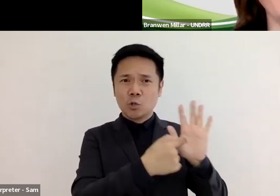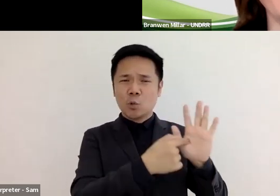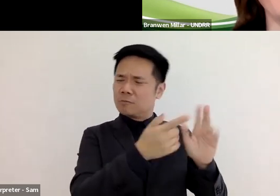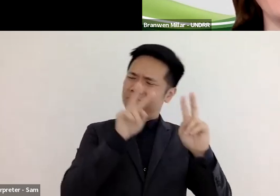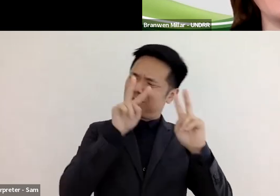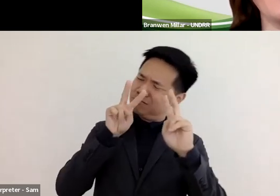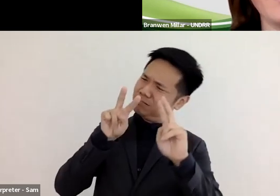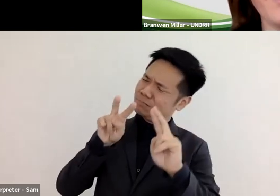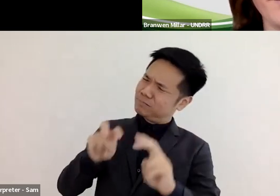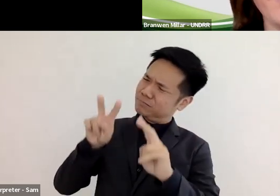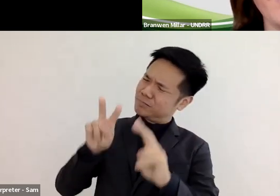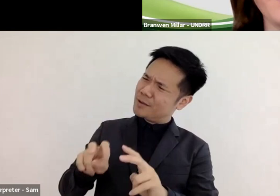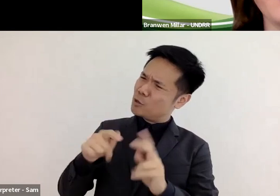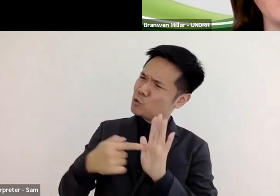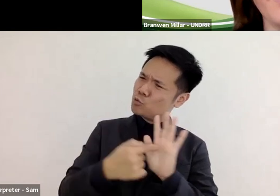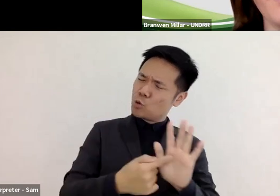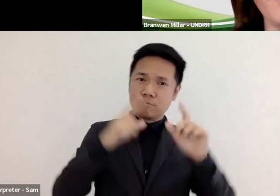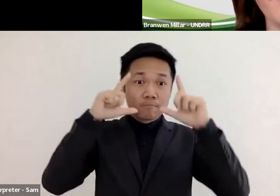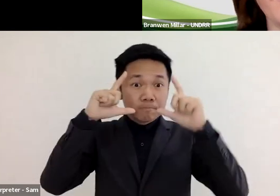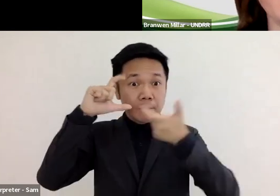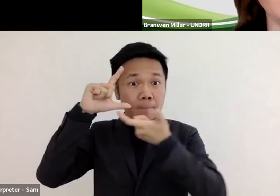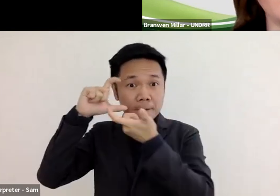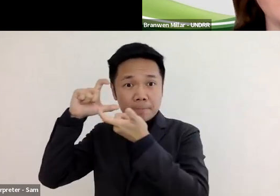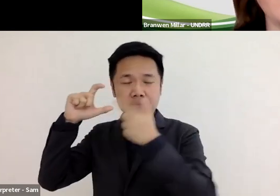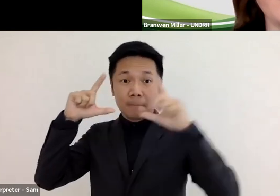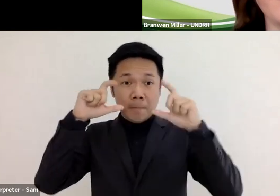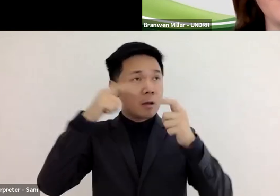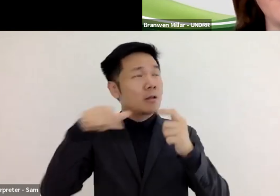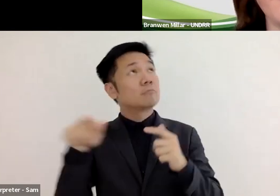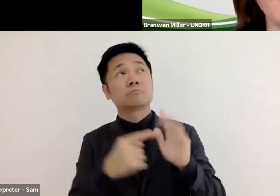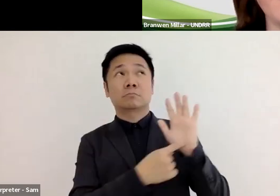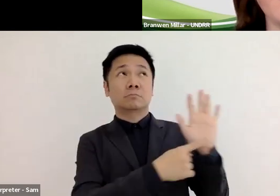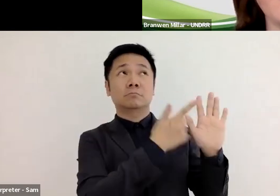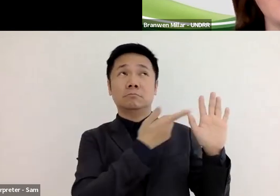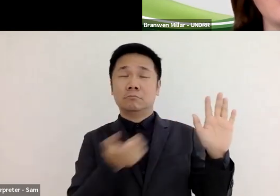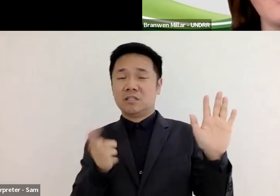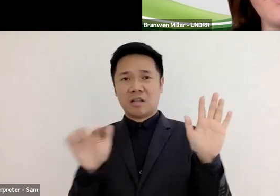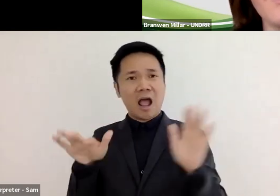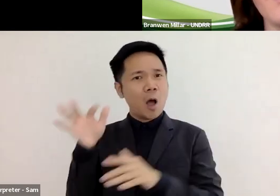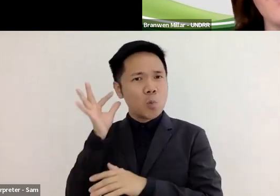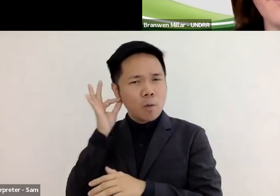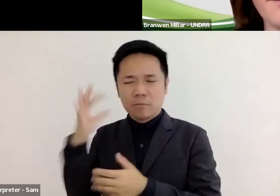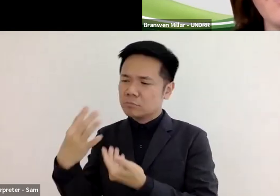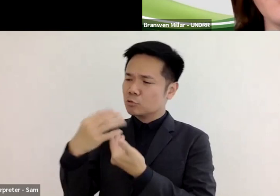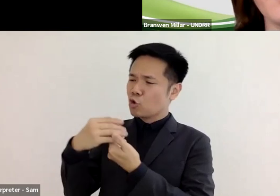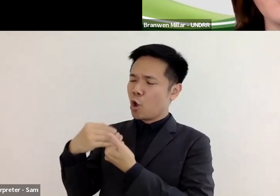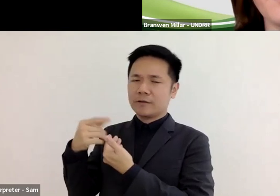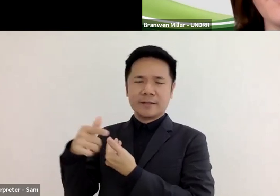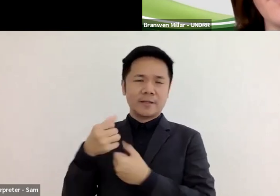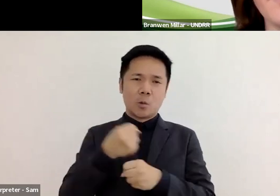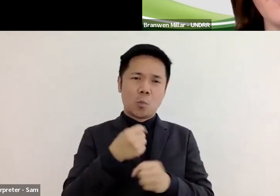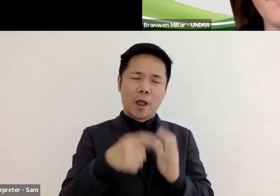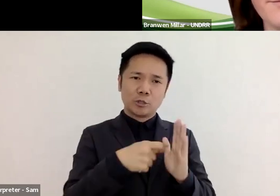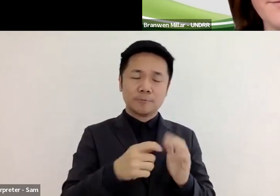issue in a practical and powerful way to put women into the heart of the climate action. Furthermore,